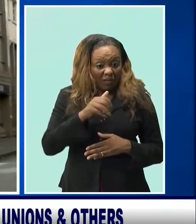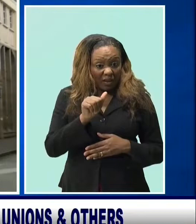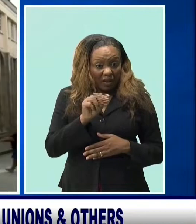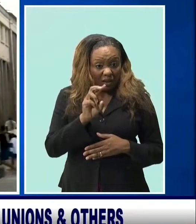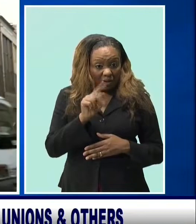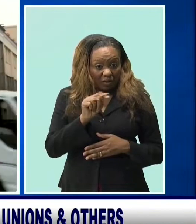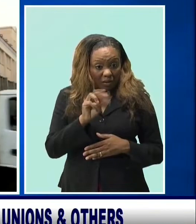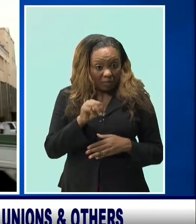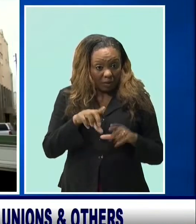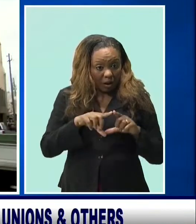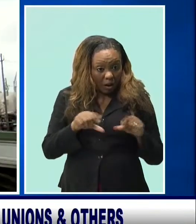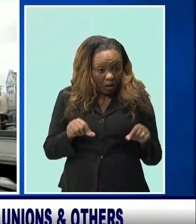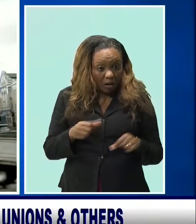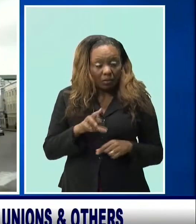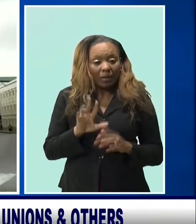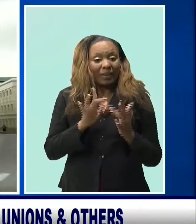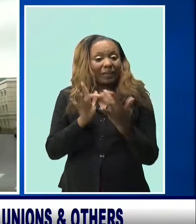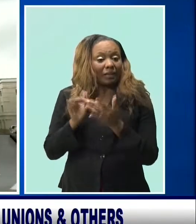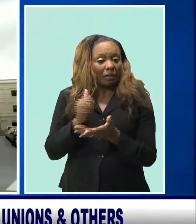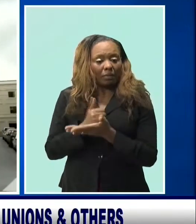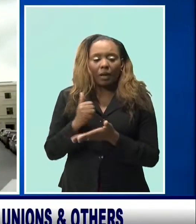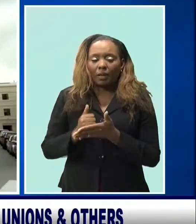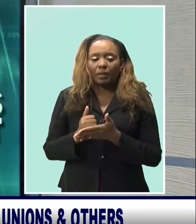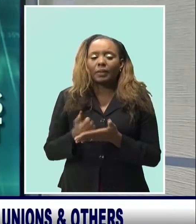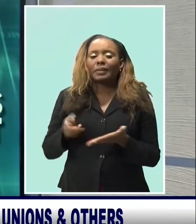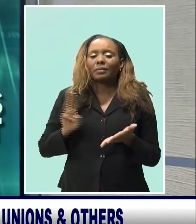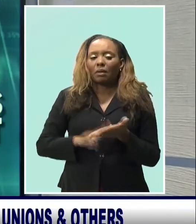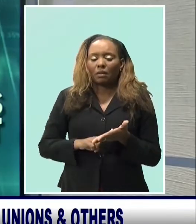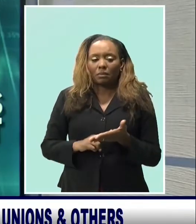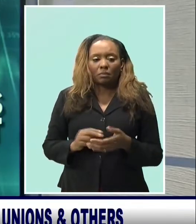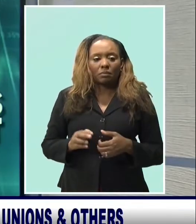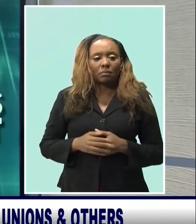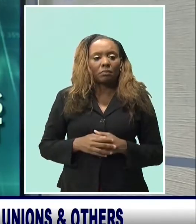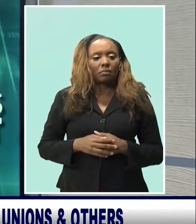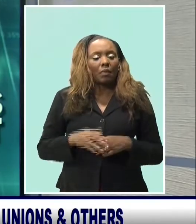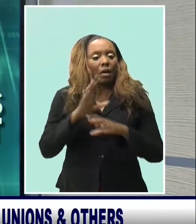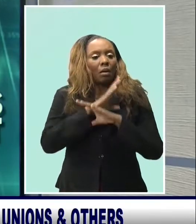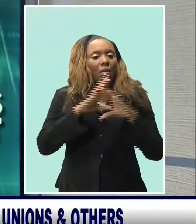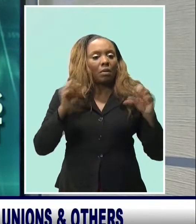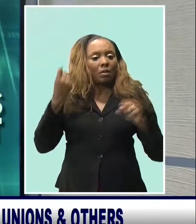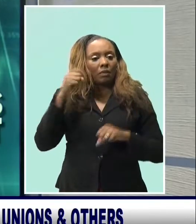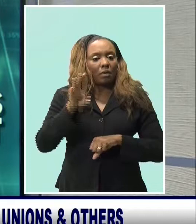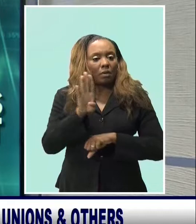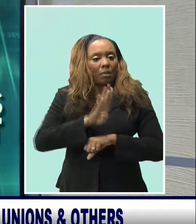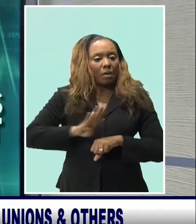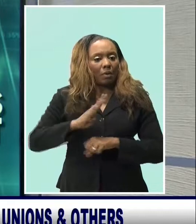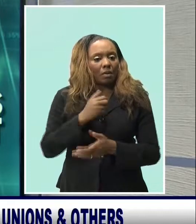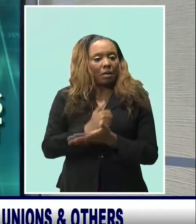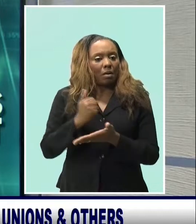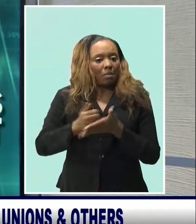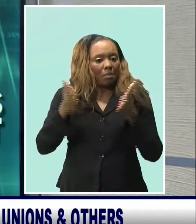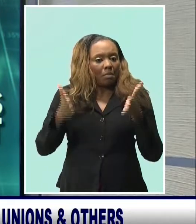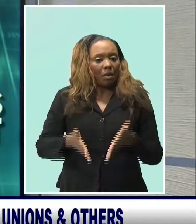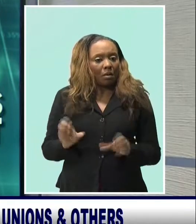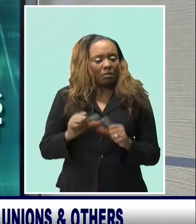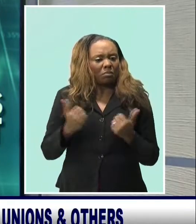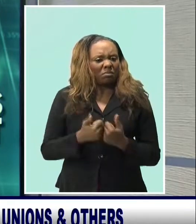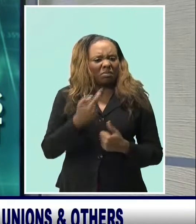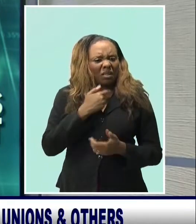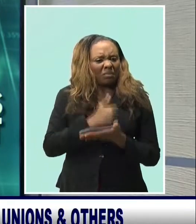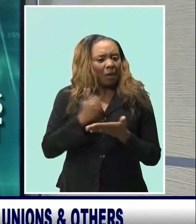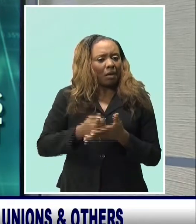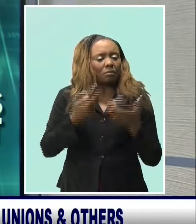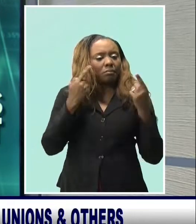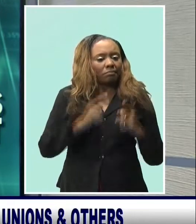and or Internet banking wherever feasible. President of the Barbados Bankers Association, Donna Wellington, says the banks have